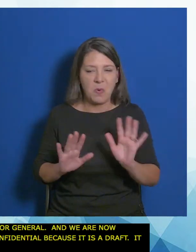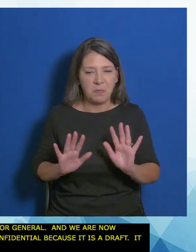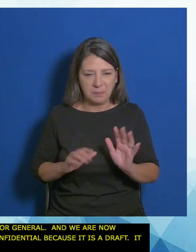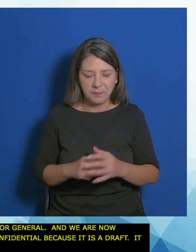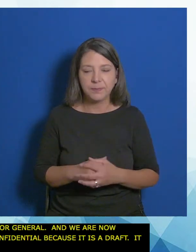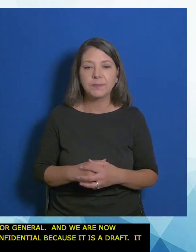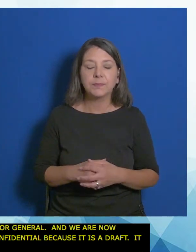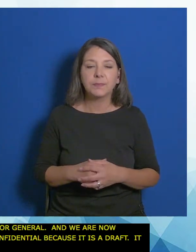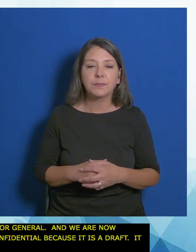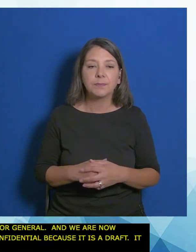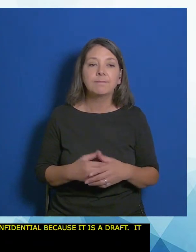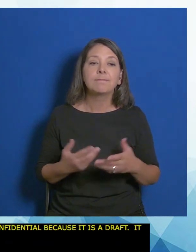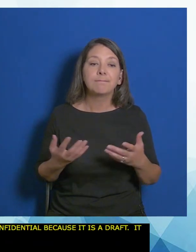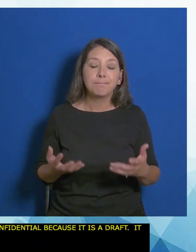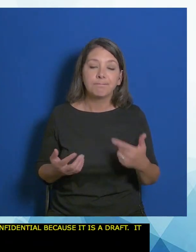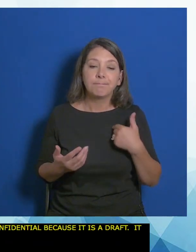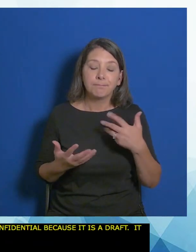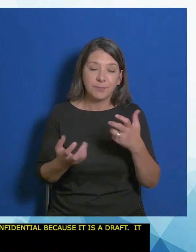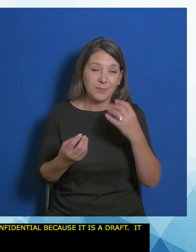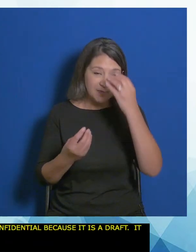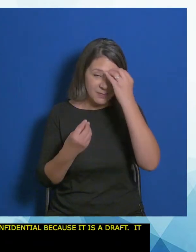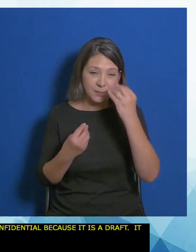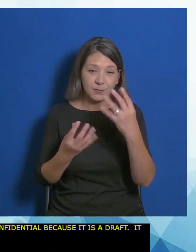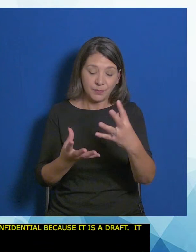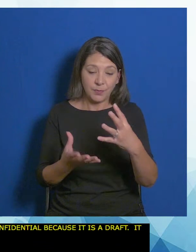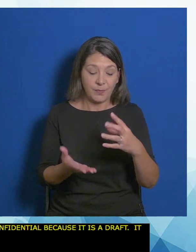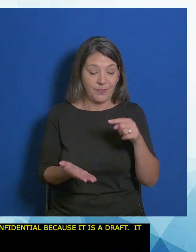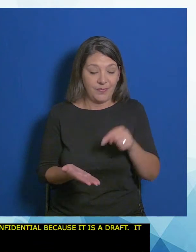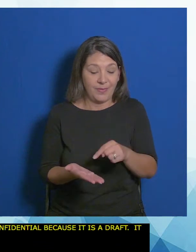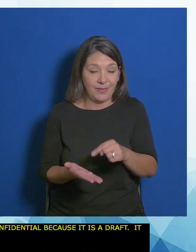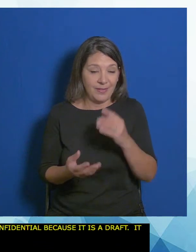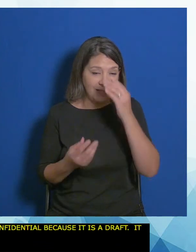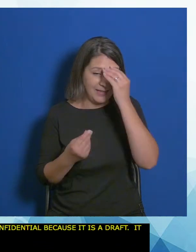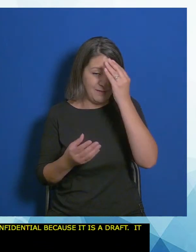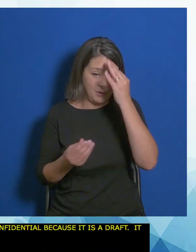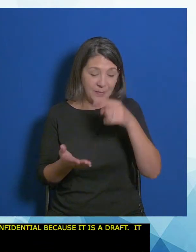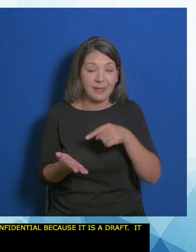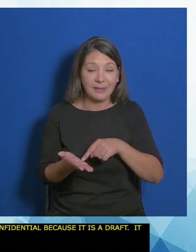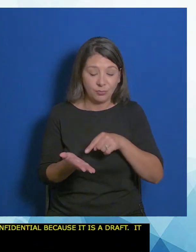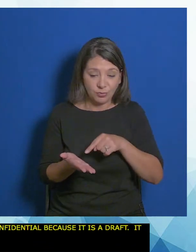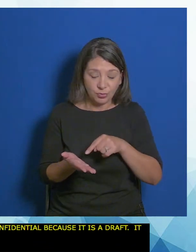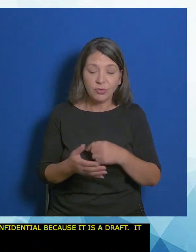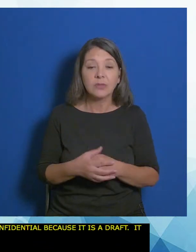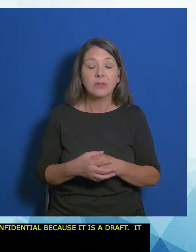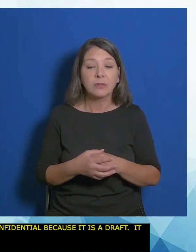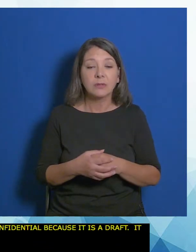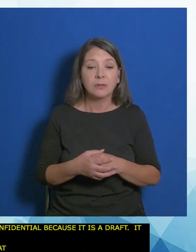So I wanted to let you know that this information within that report